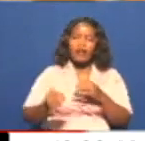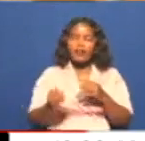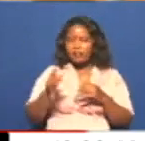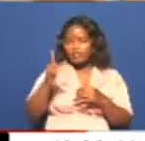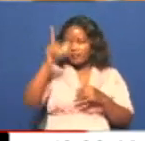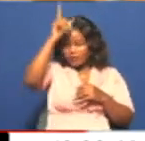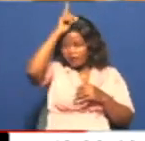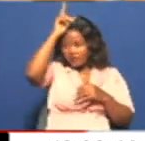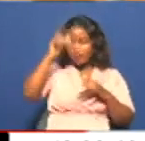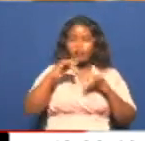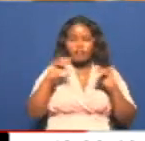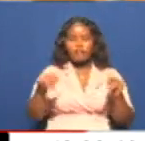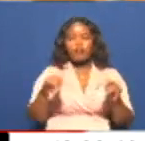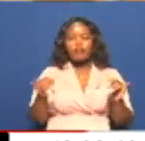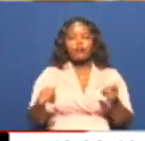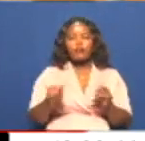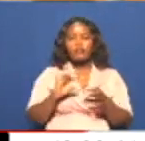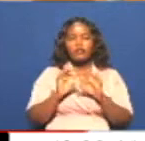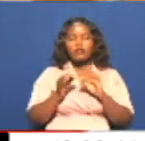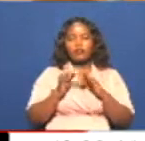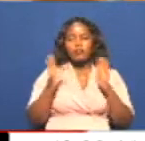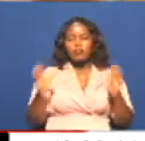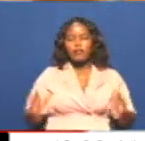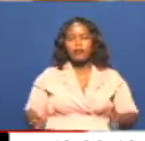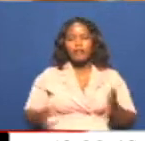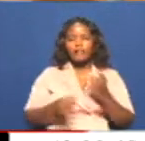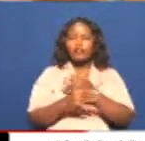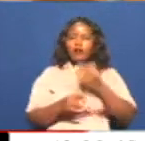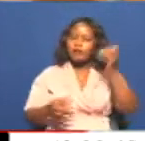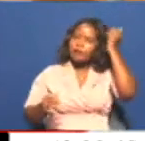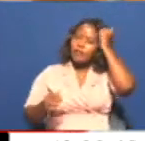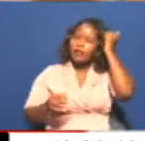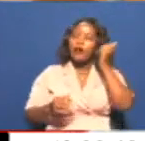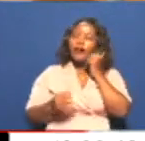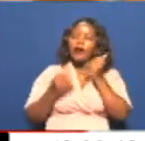Mashinani. Anwangeshi is our sign language interpreter, and Lucy